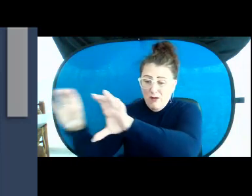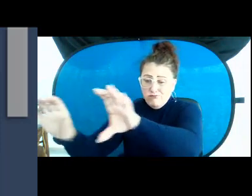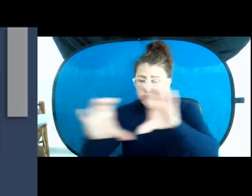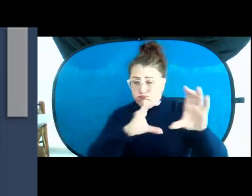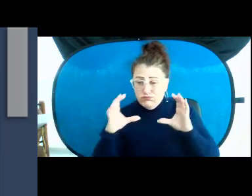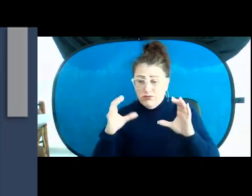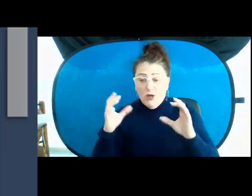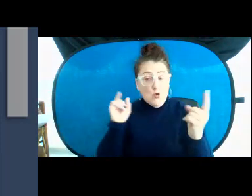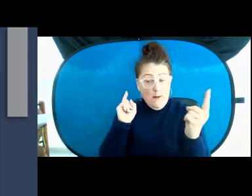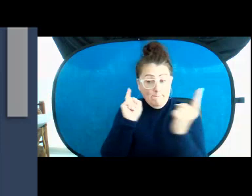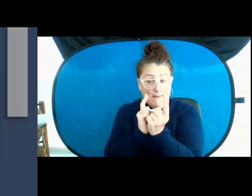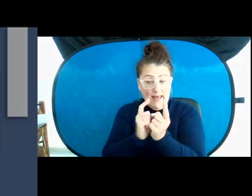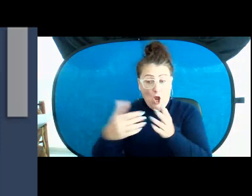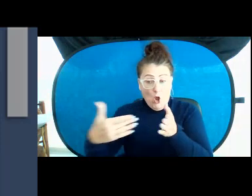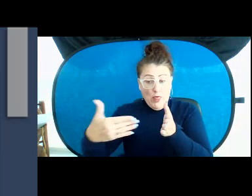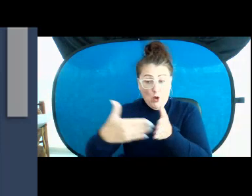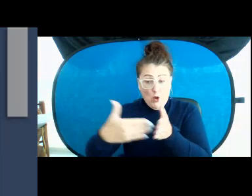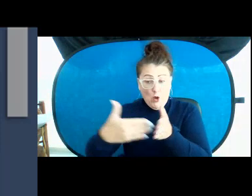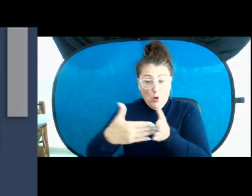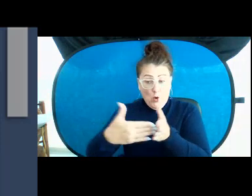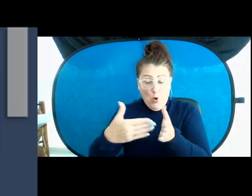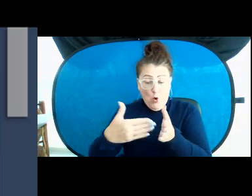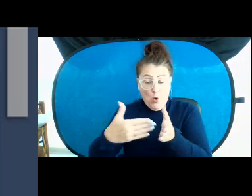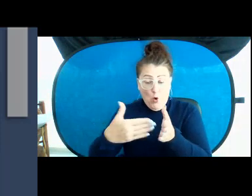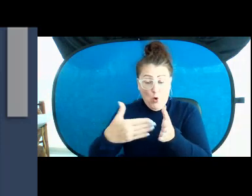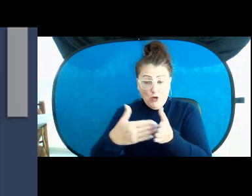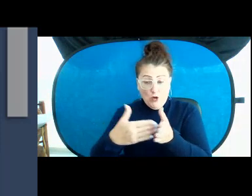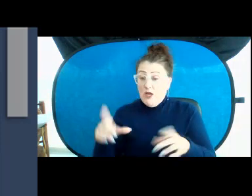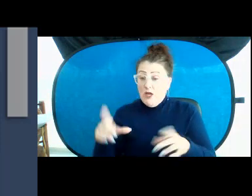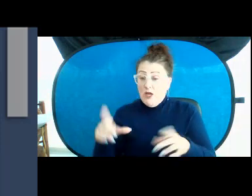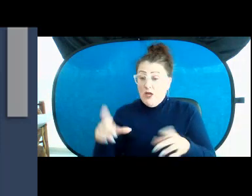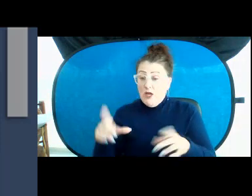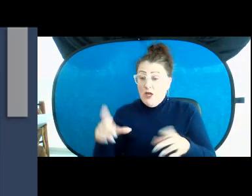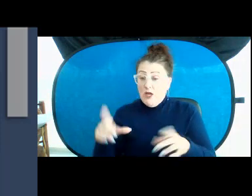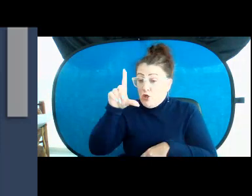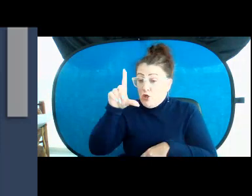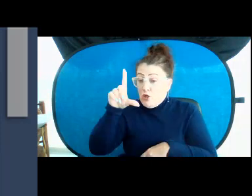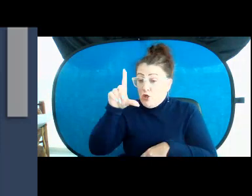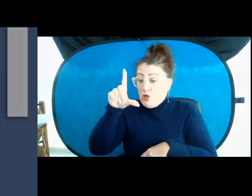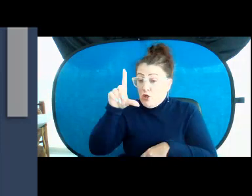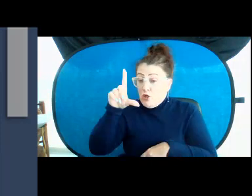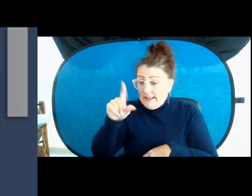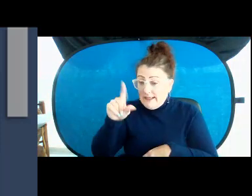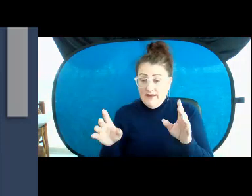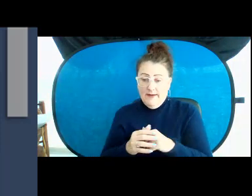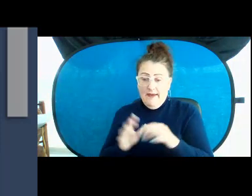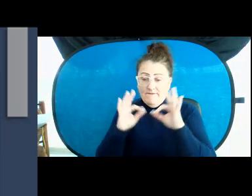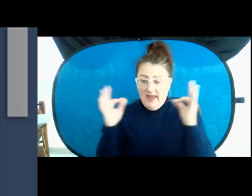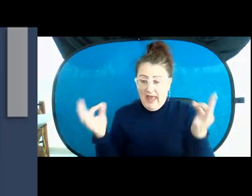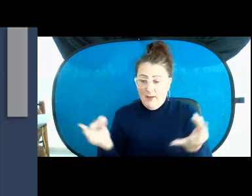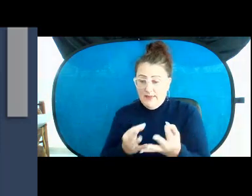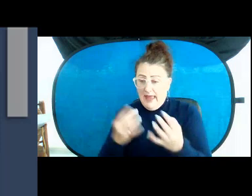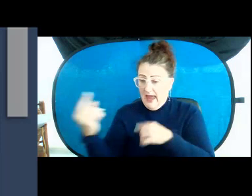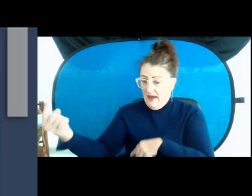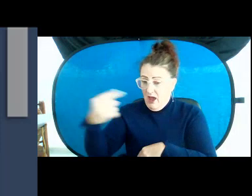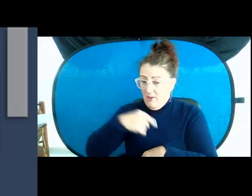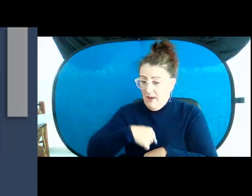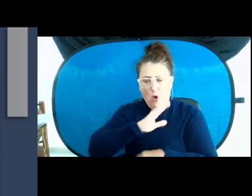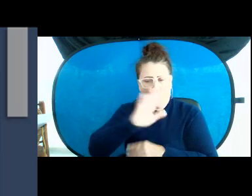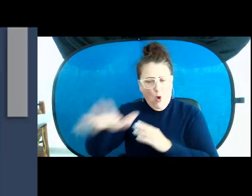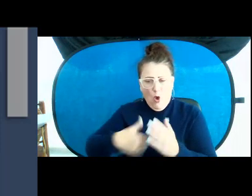corner and 20 family members came out. And all of them had had people who had died on that